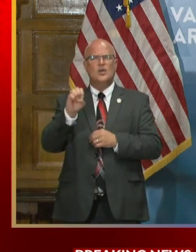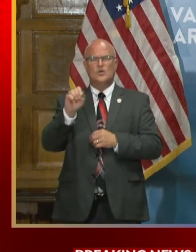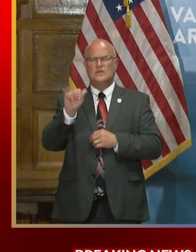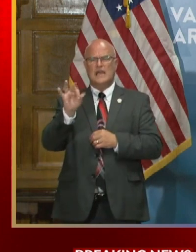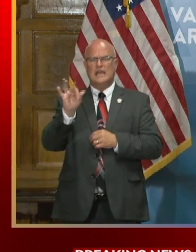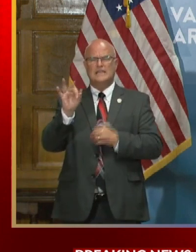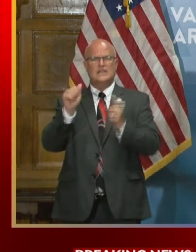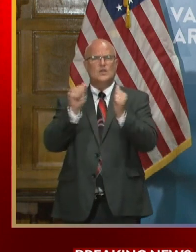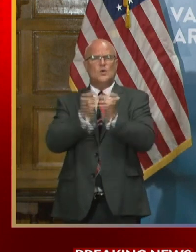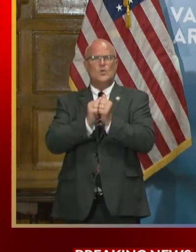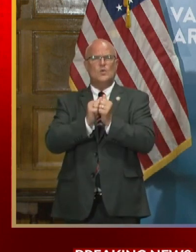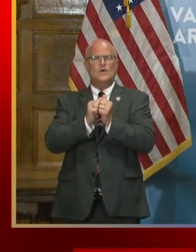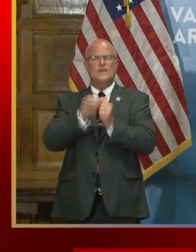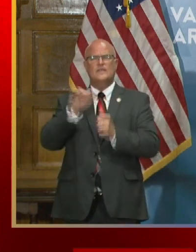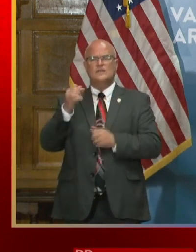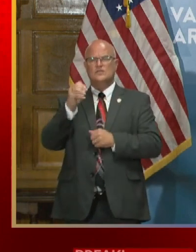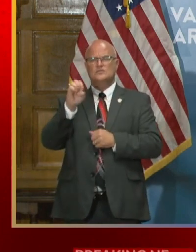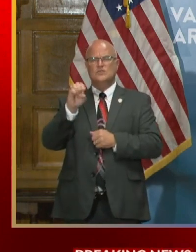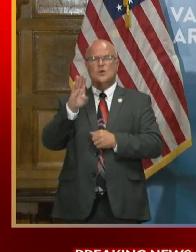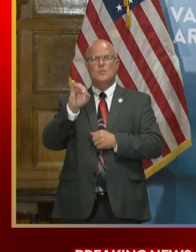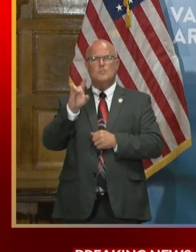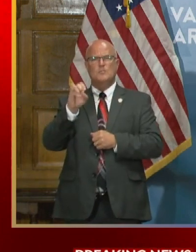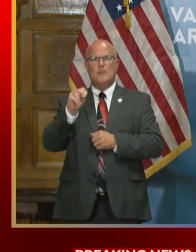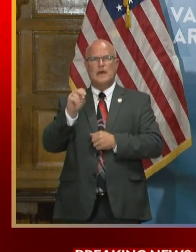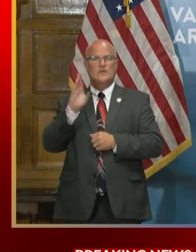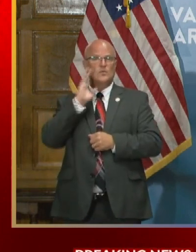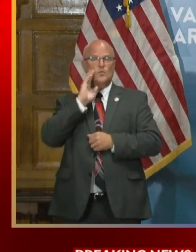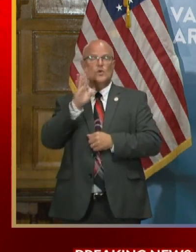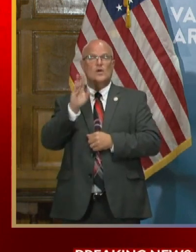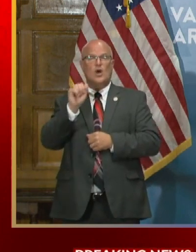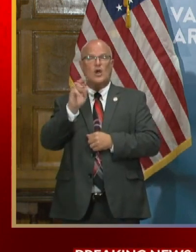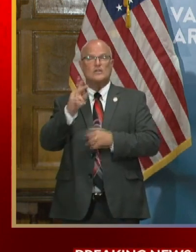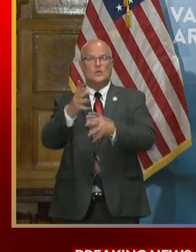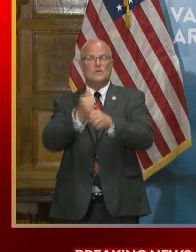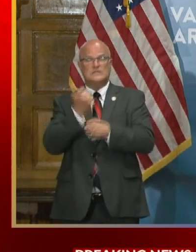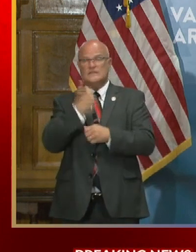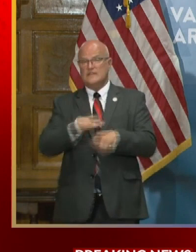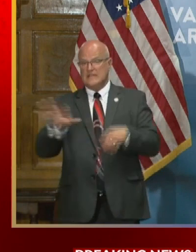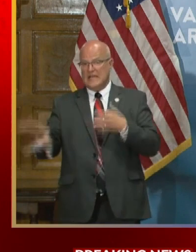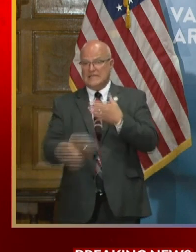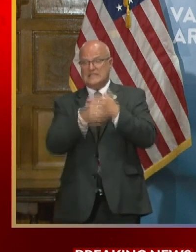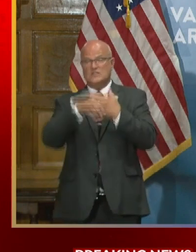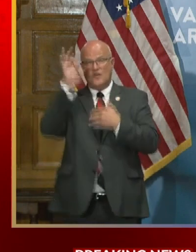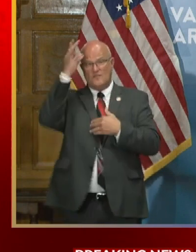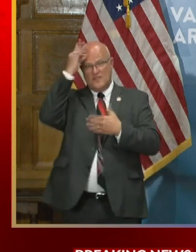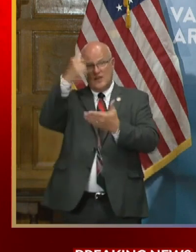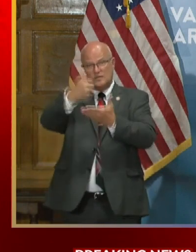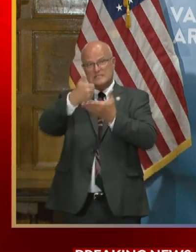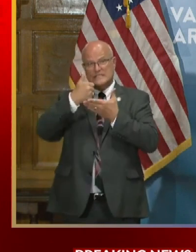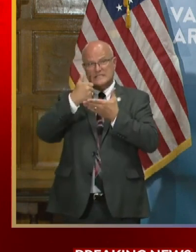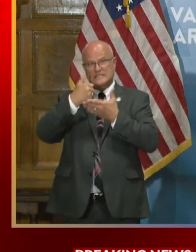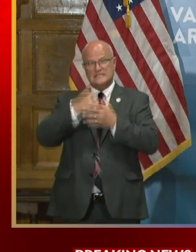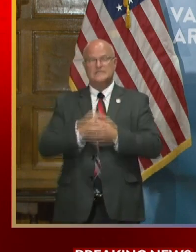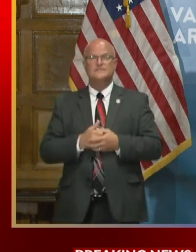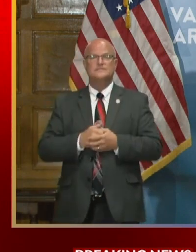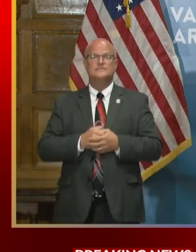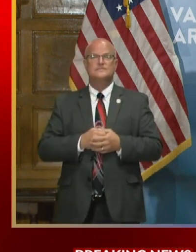President Biden. How did the call come about, and will Arkansas be receiving any additional federal assistance?